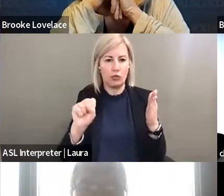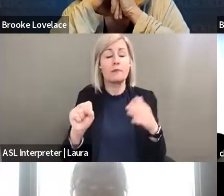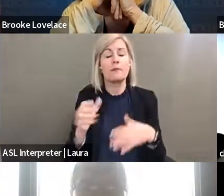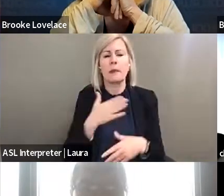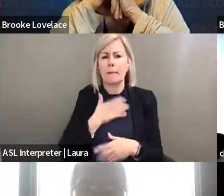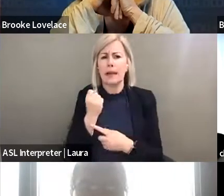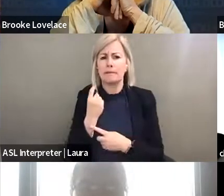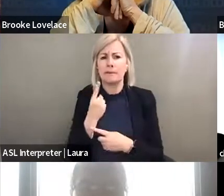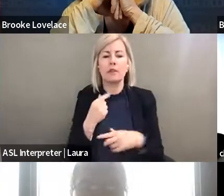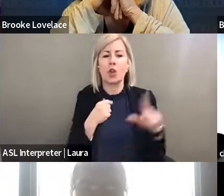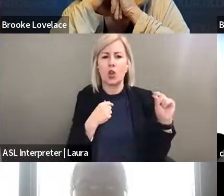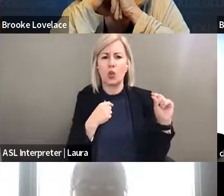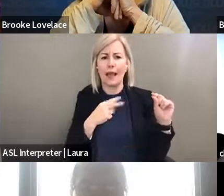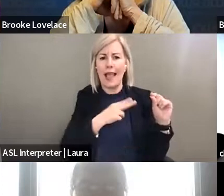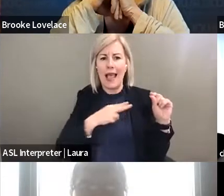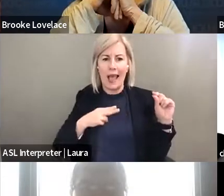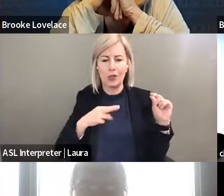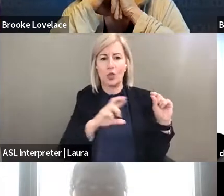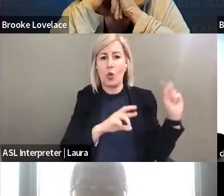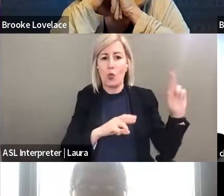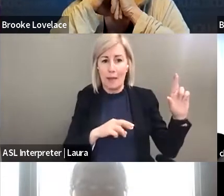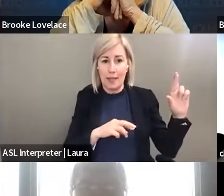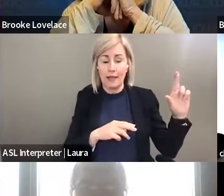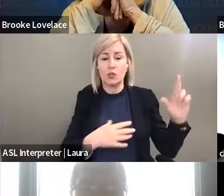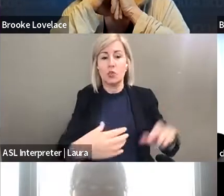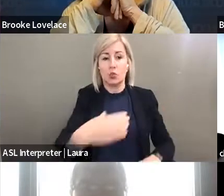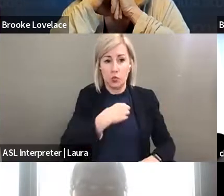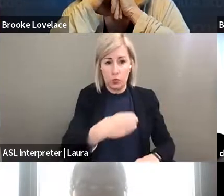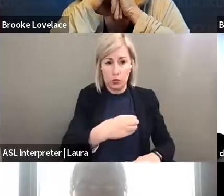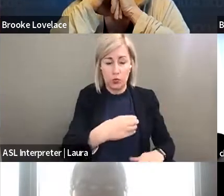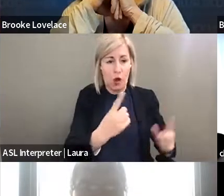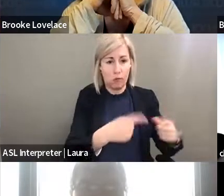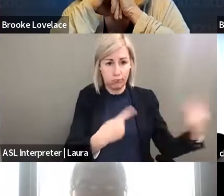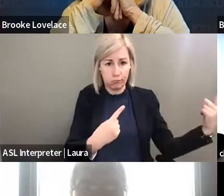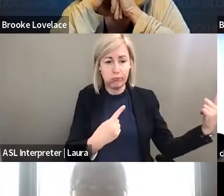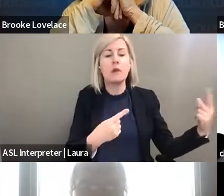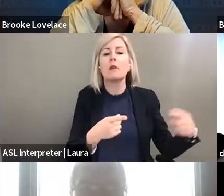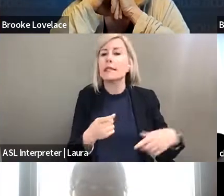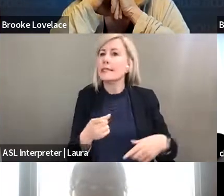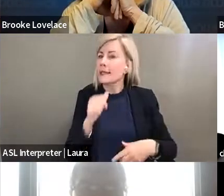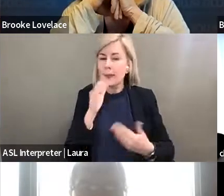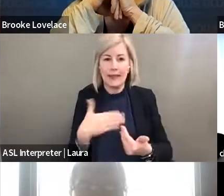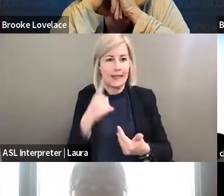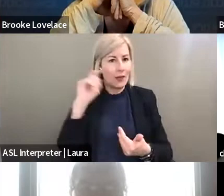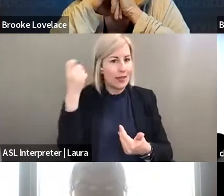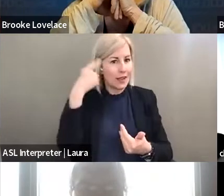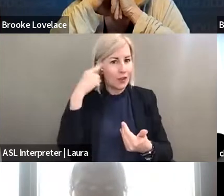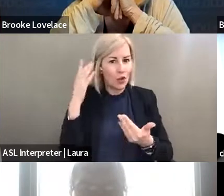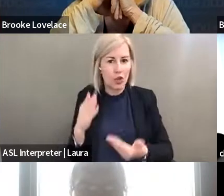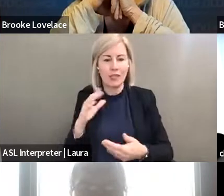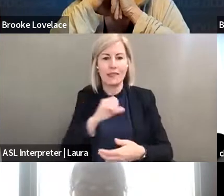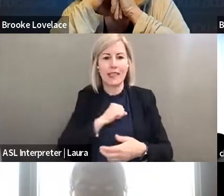there are 20 House Republicans right now who are opposed to the voucher bill. And it's not going to be easy for the governor or Senate